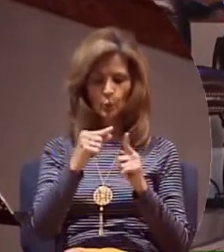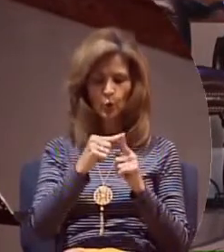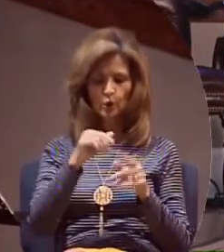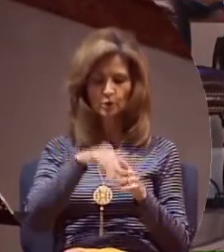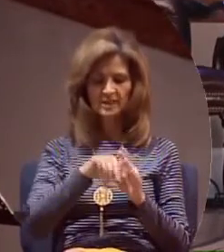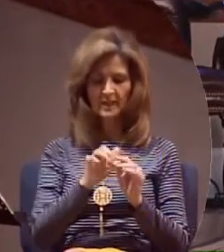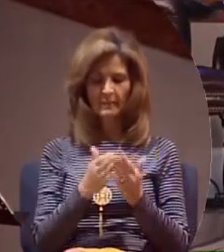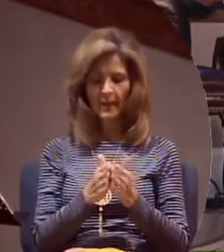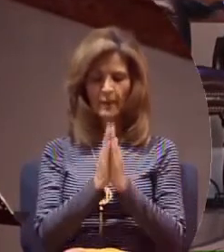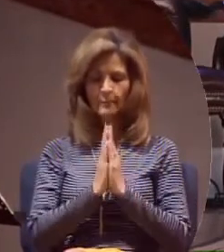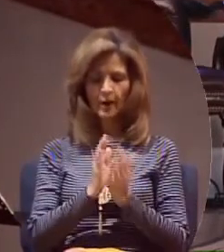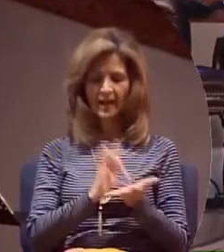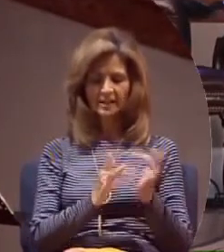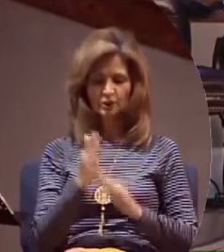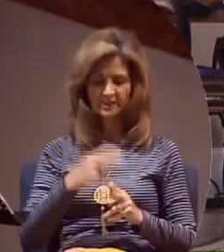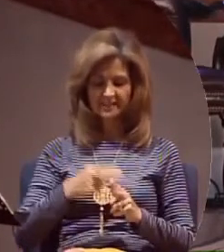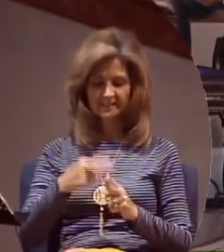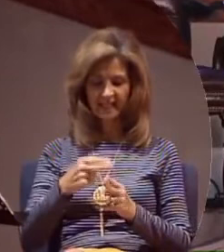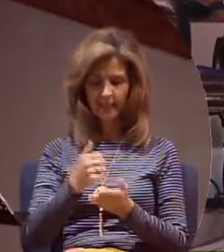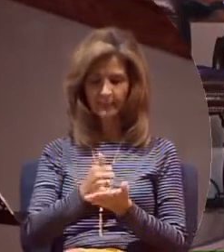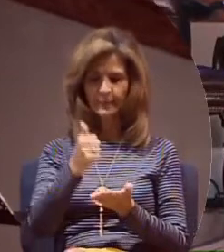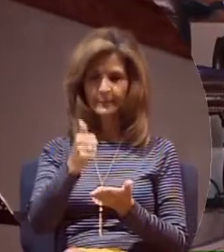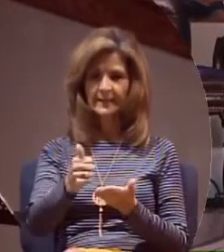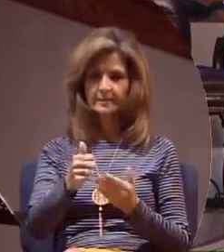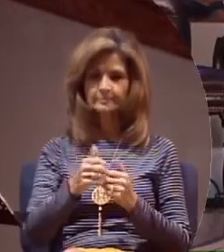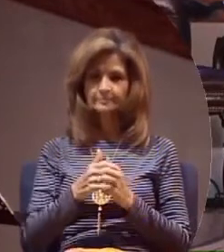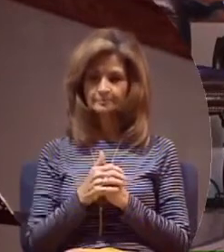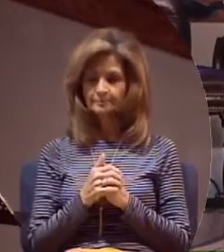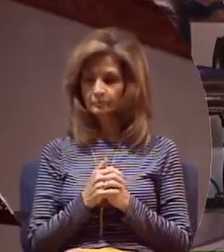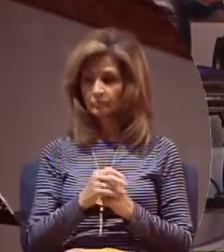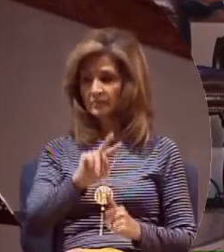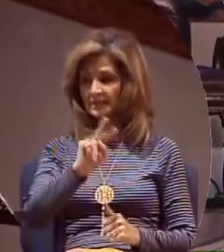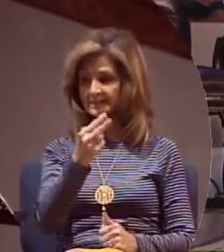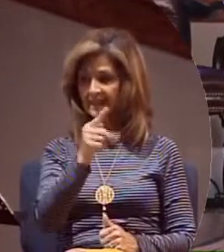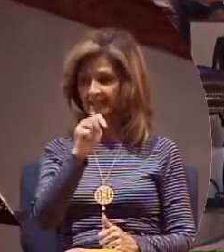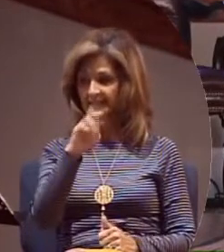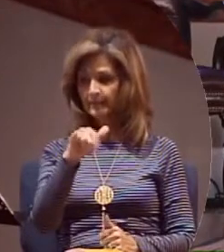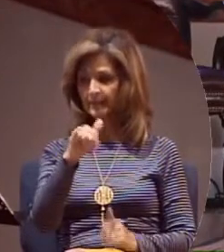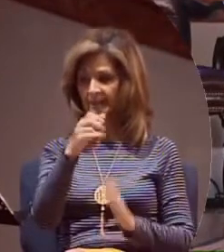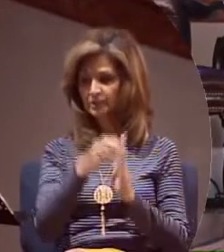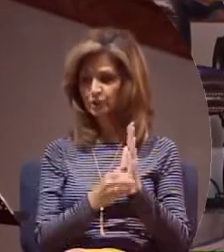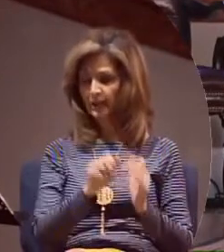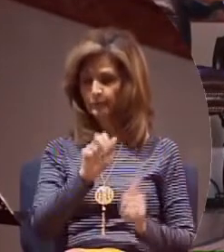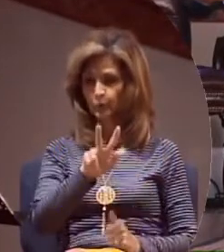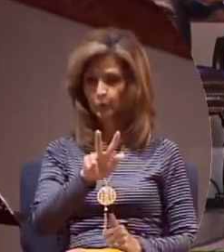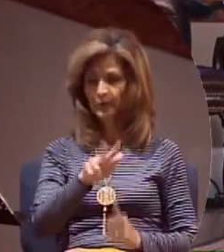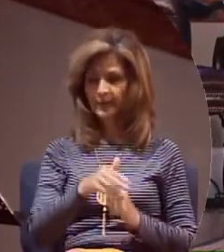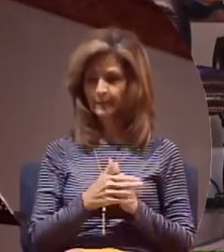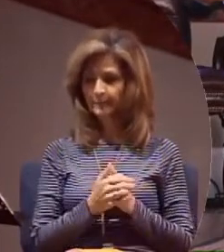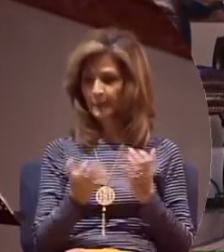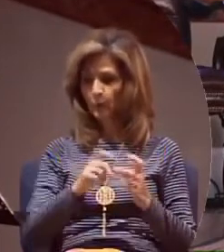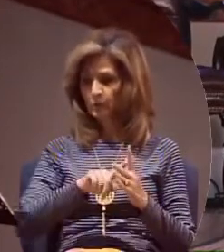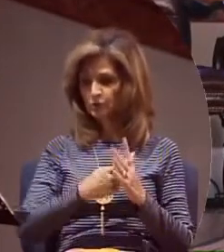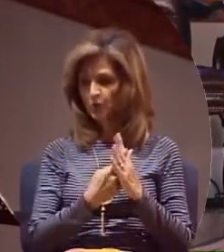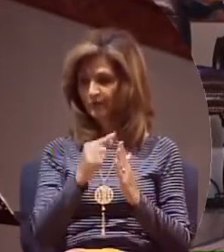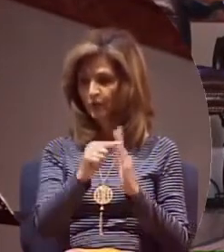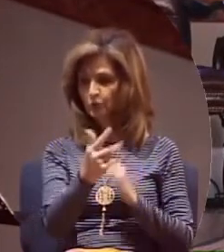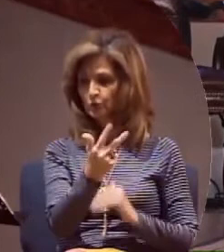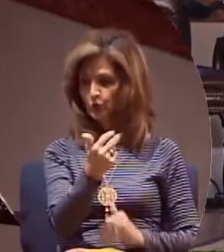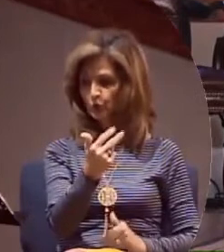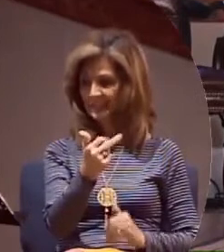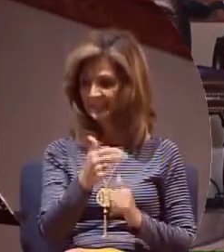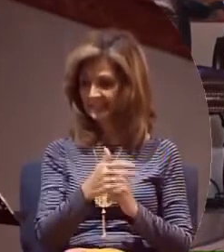Bible. I pray in Jesus' name. Amen. Look at 2 Timothy chapter 3, and I want to just begin verse